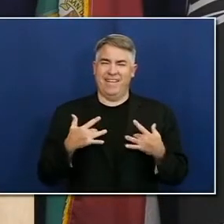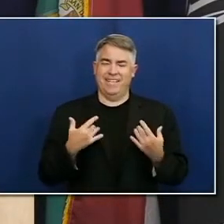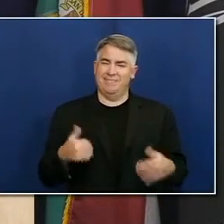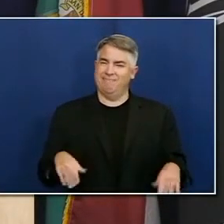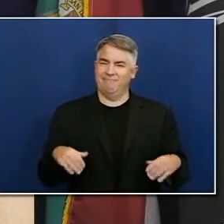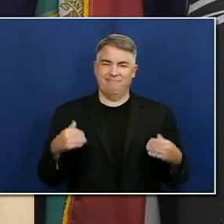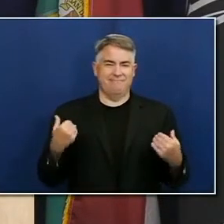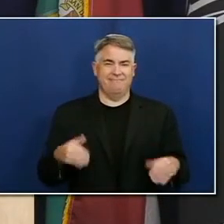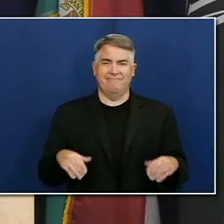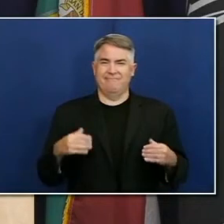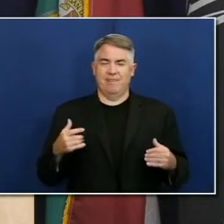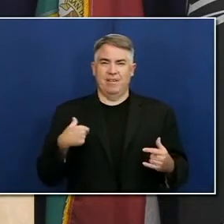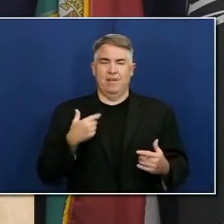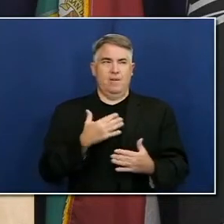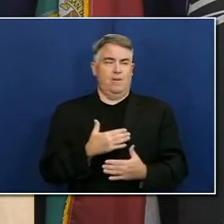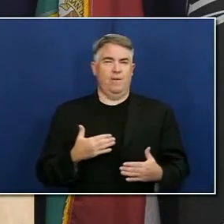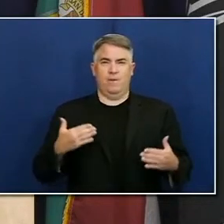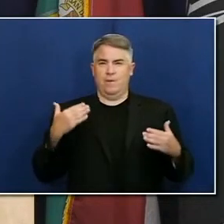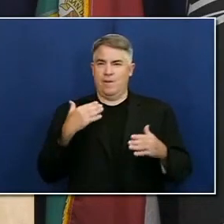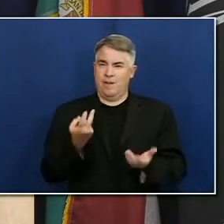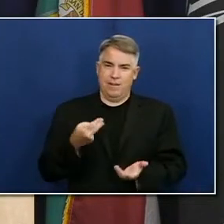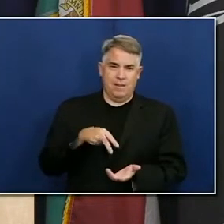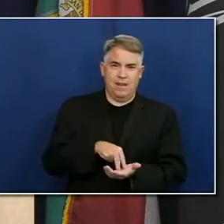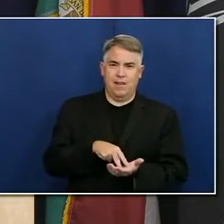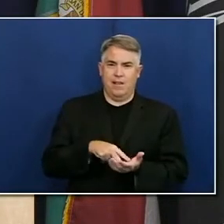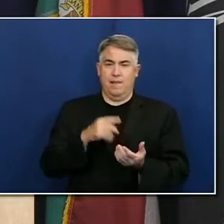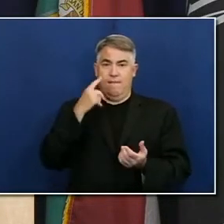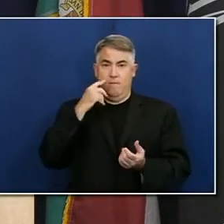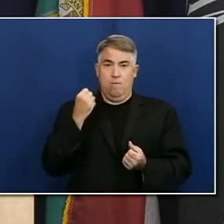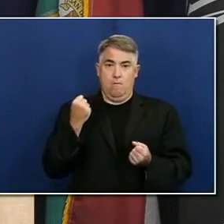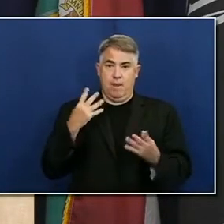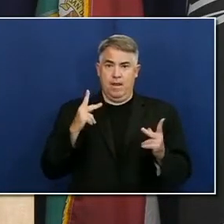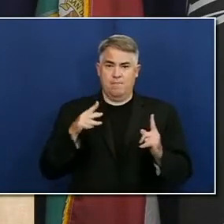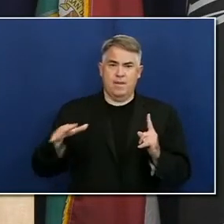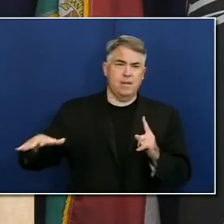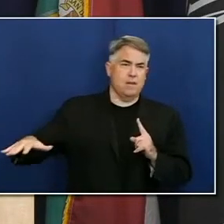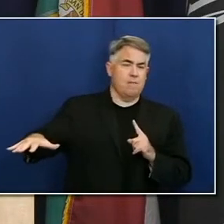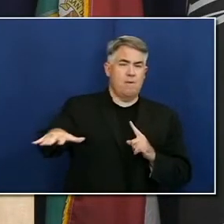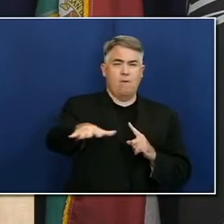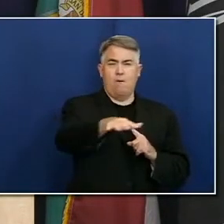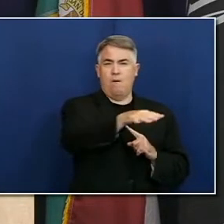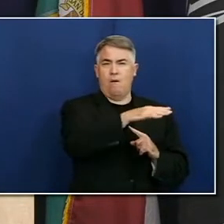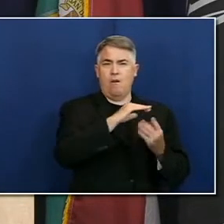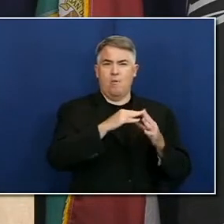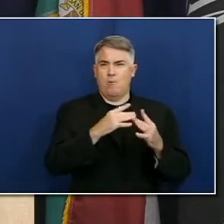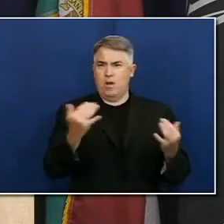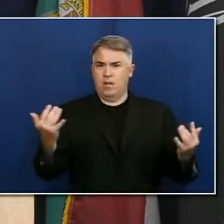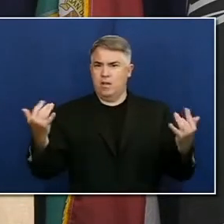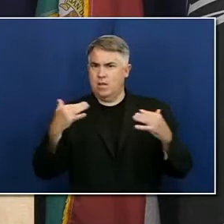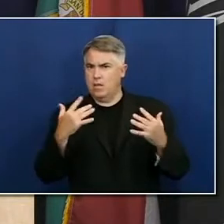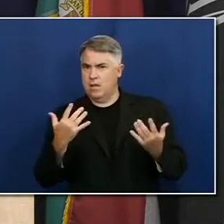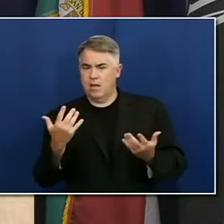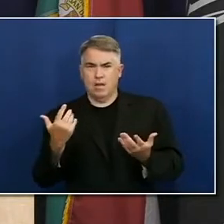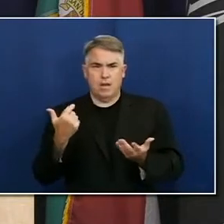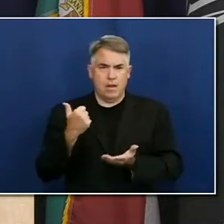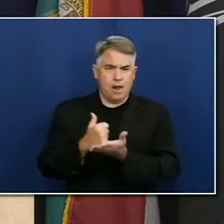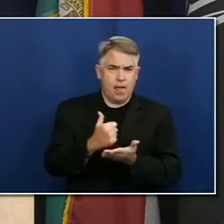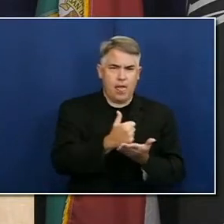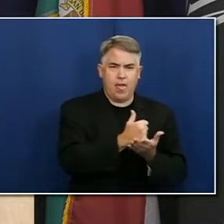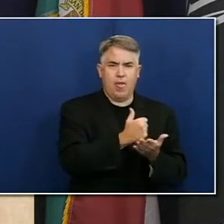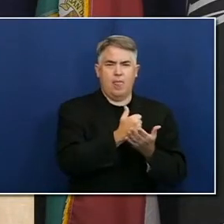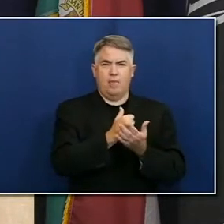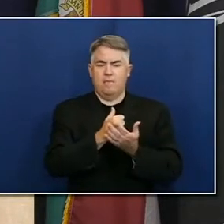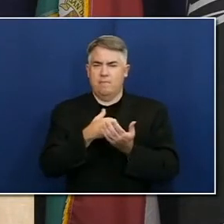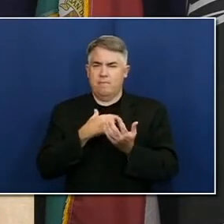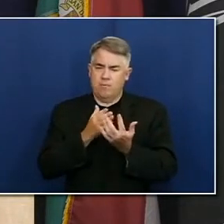also exceeded their goal of first-dose COVID-19 vaccinations by California's reopening. County officials say the community can feel a